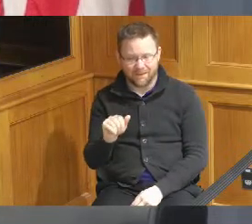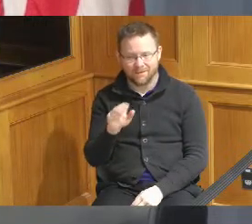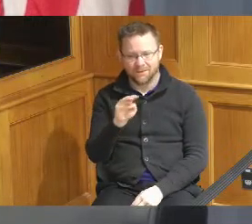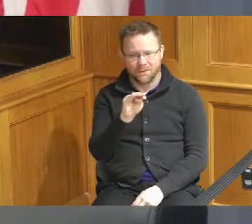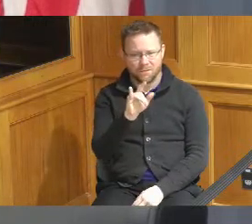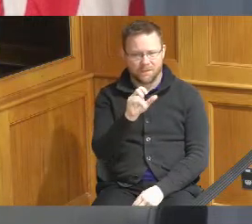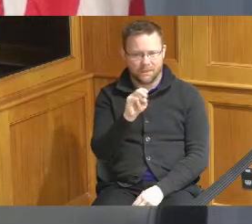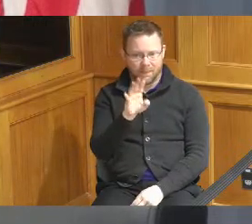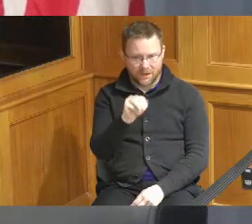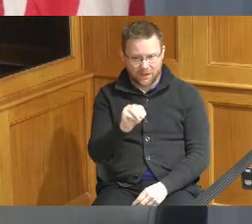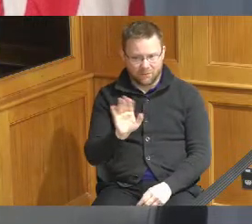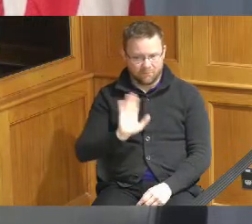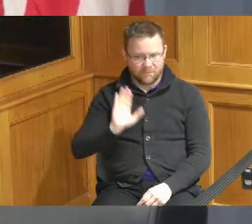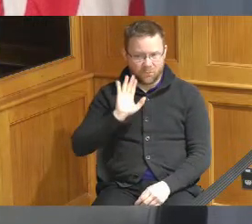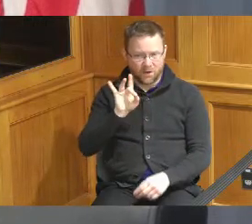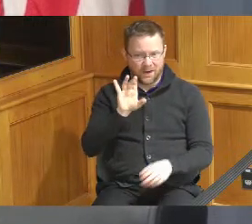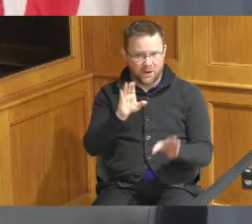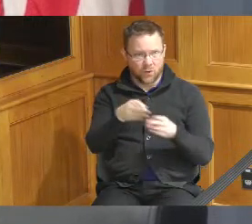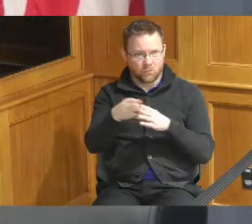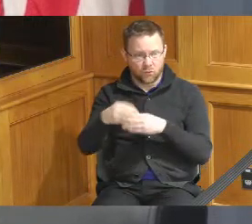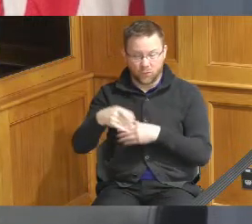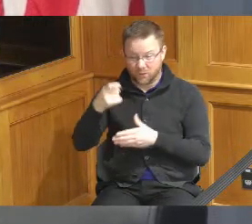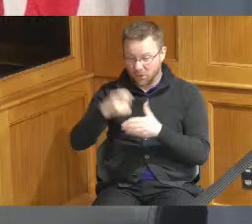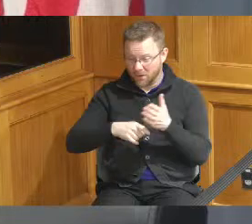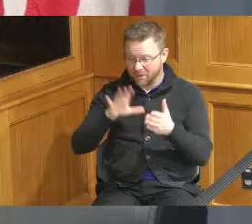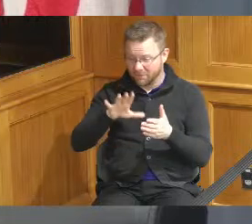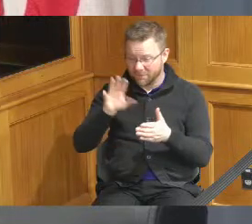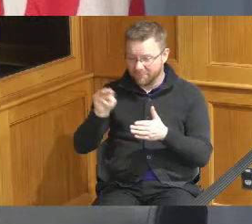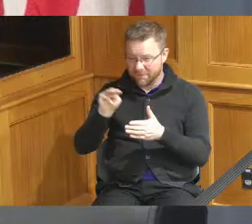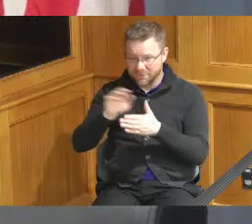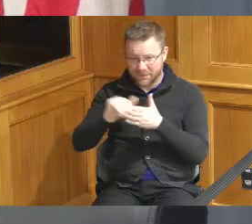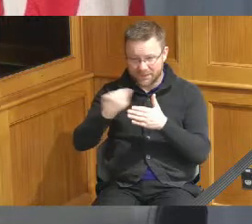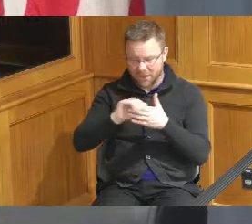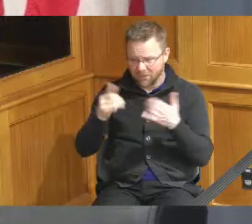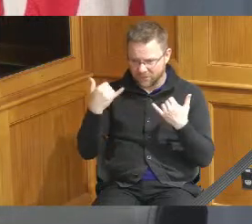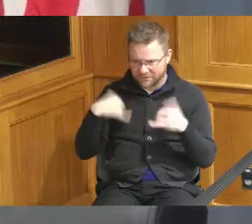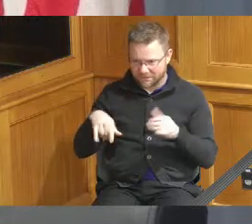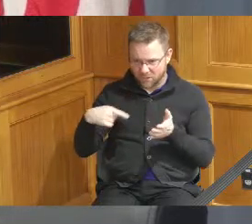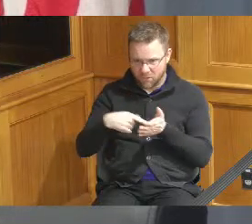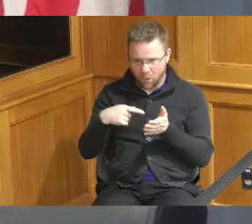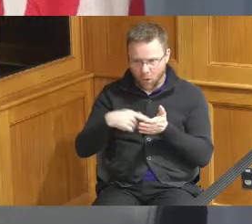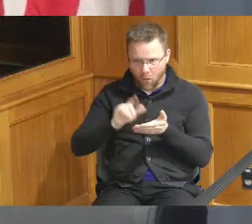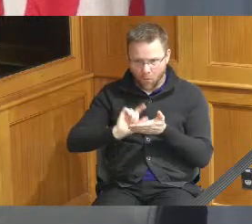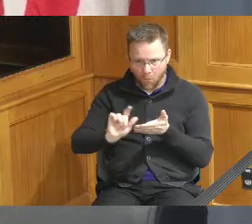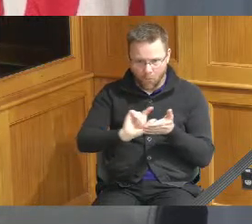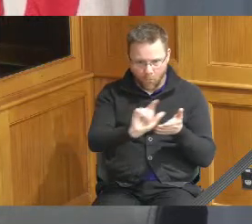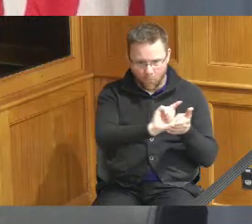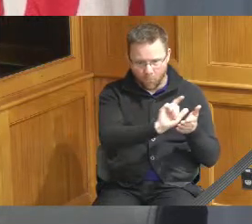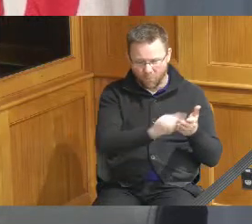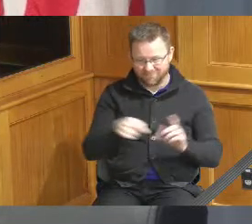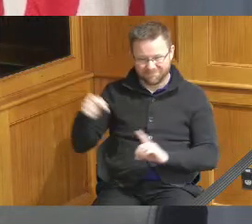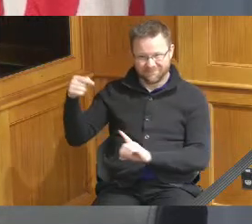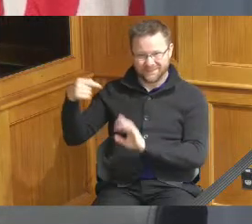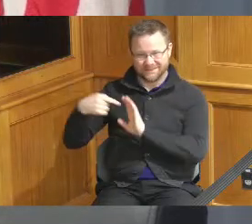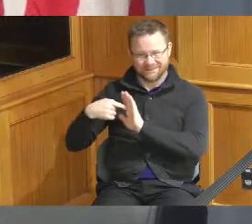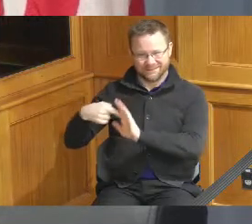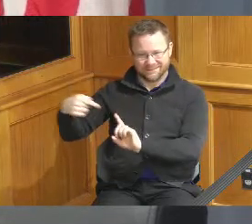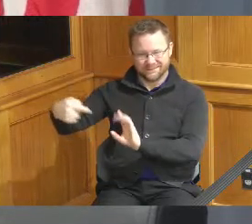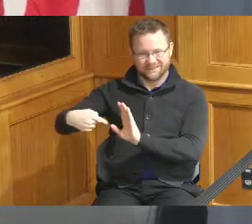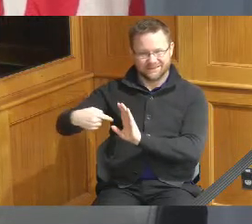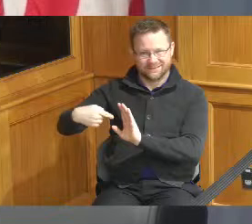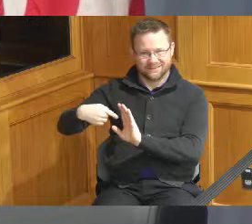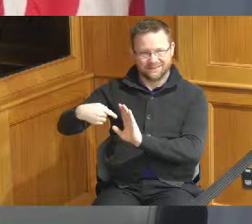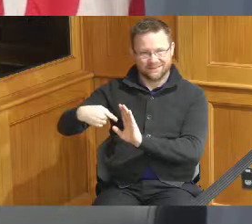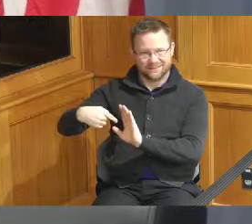Millennium once had 800 rooms and cost us $55 million, and we still got debt. And on here, it doesn't say